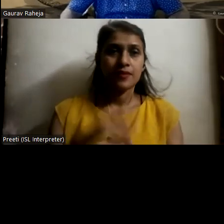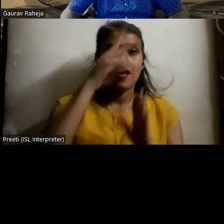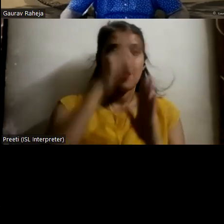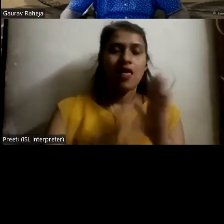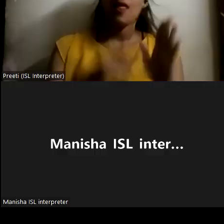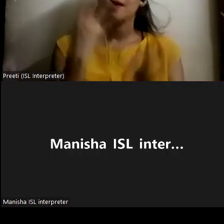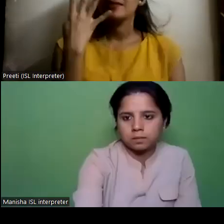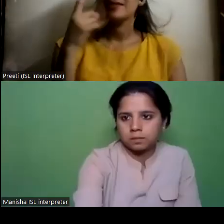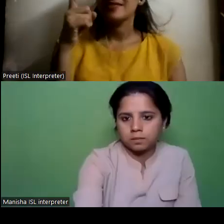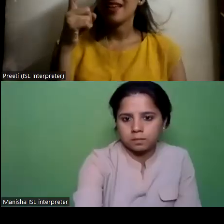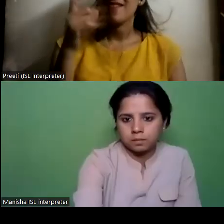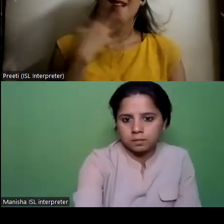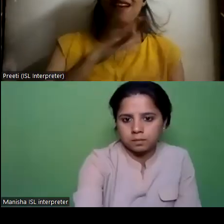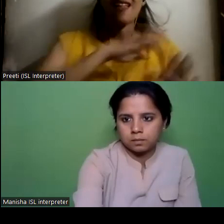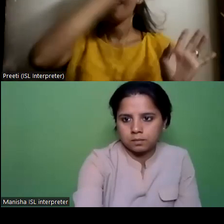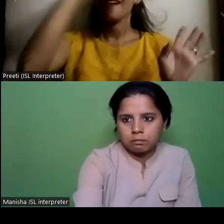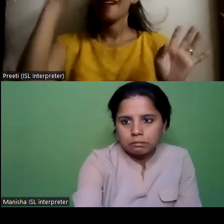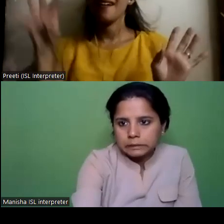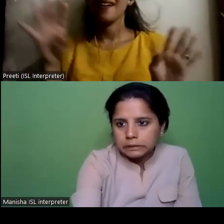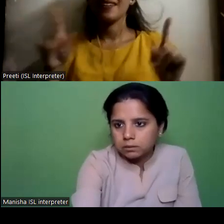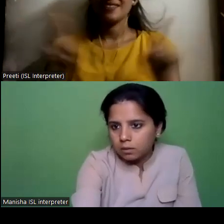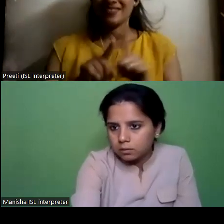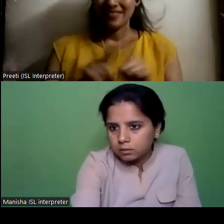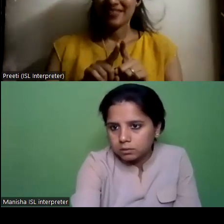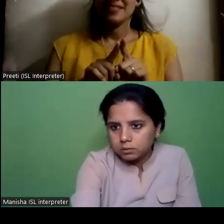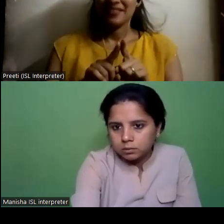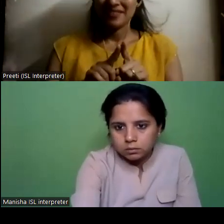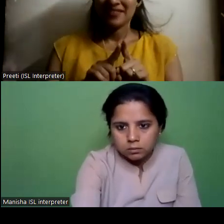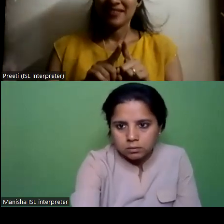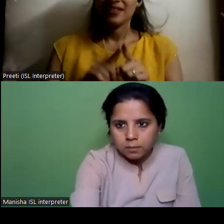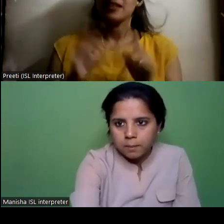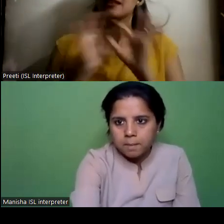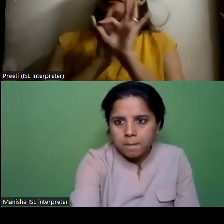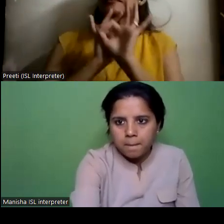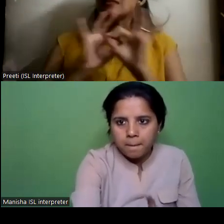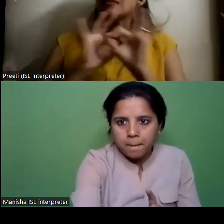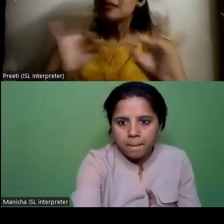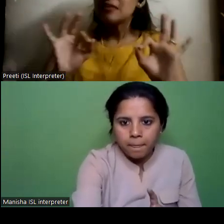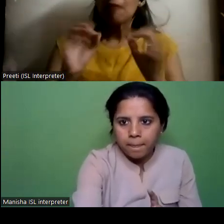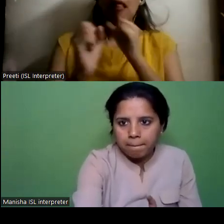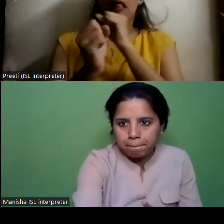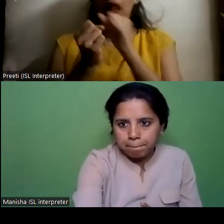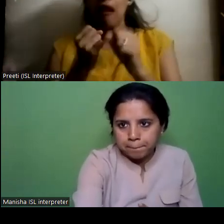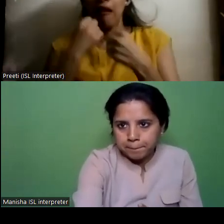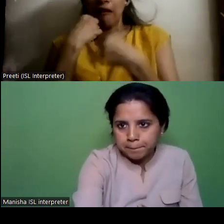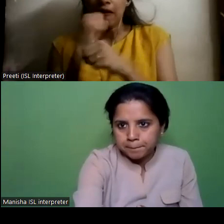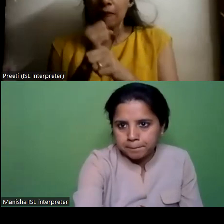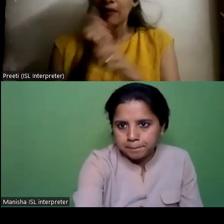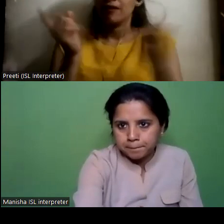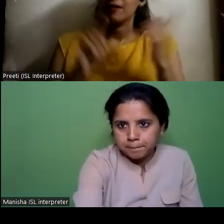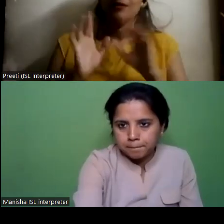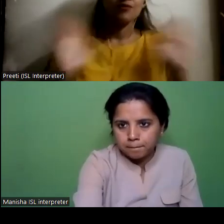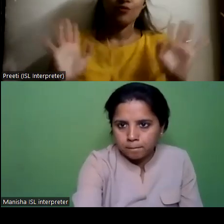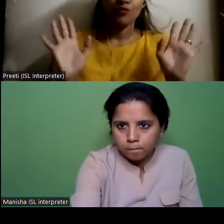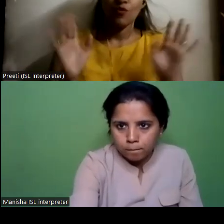rainbow. The first one says is the design shall be simple and intuitive. Right? I'll quickly come